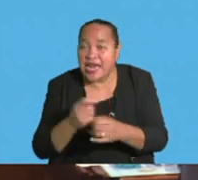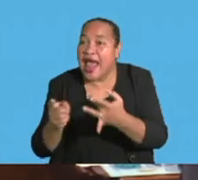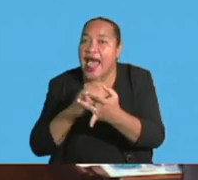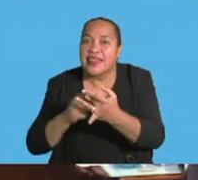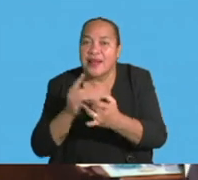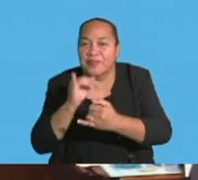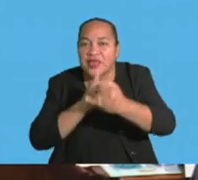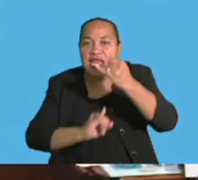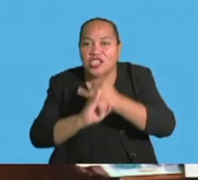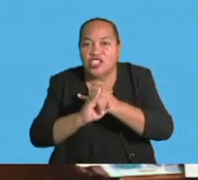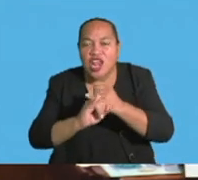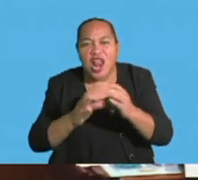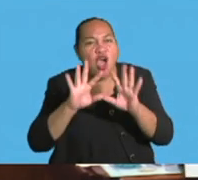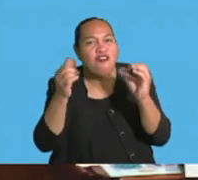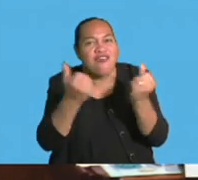conventions.